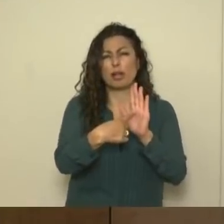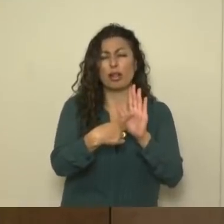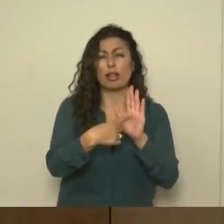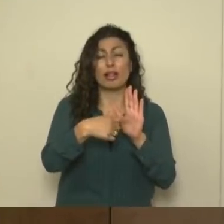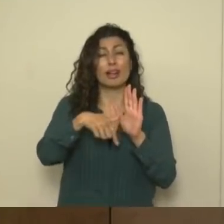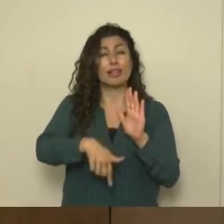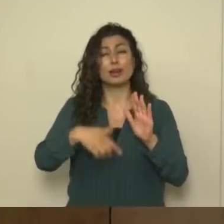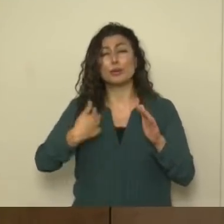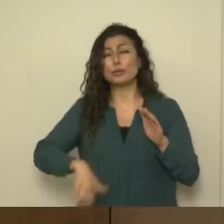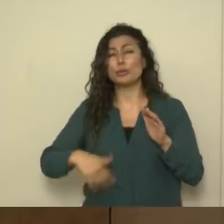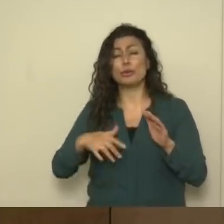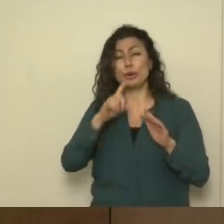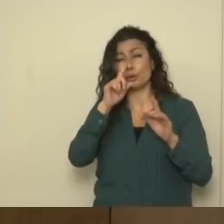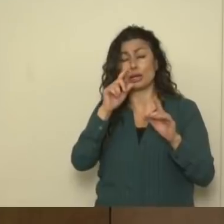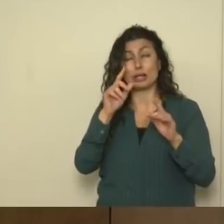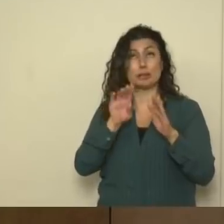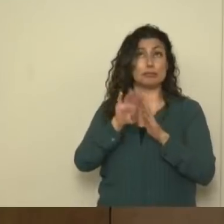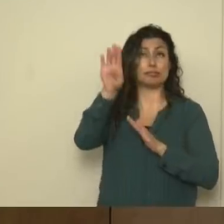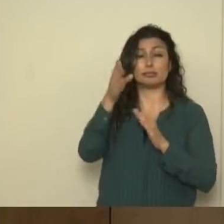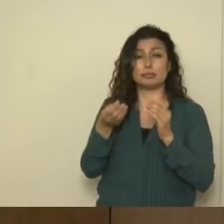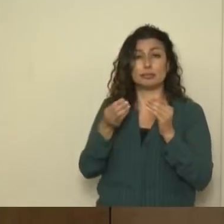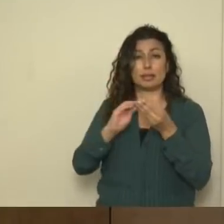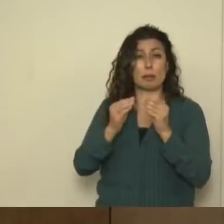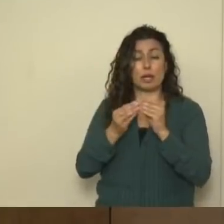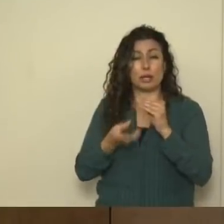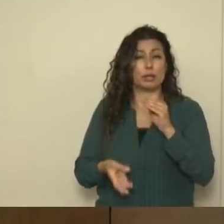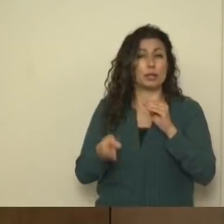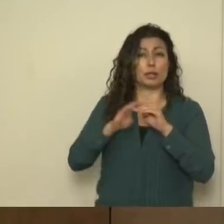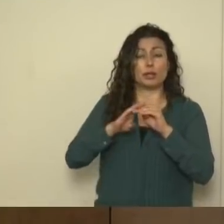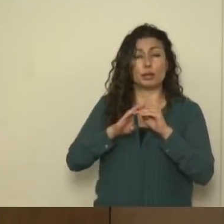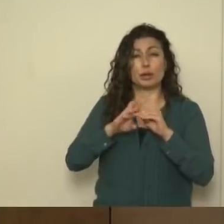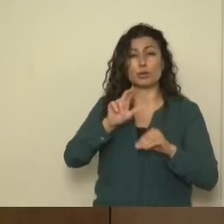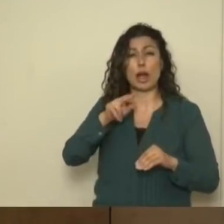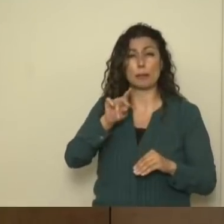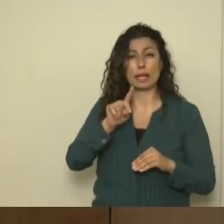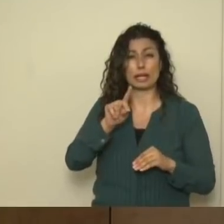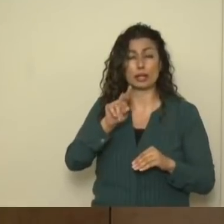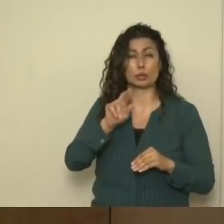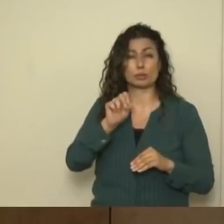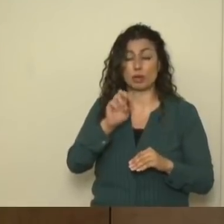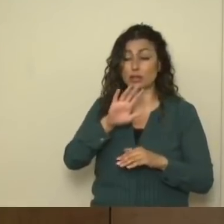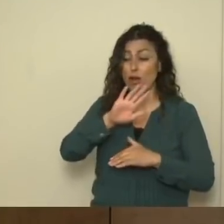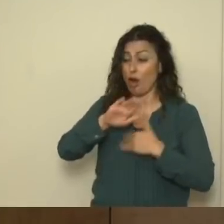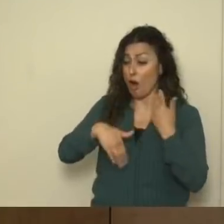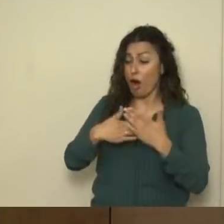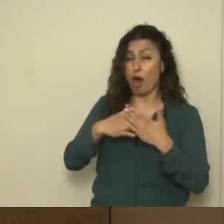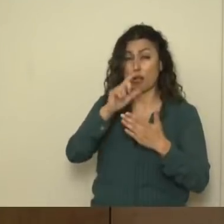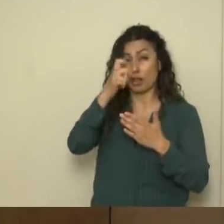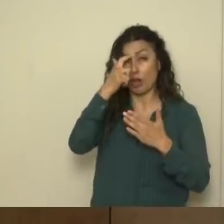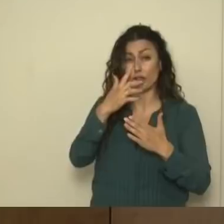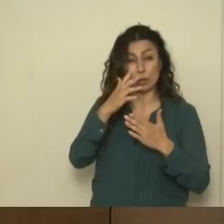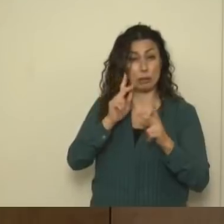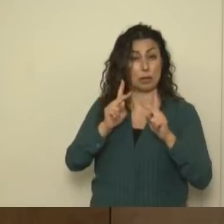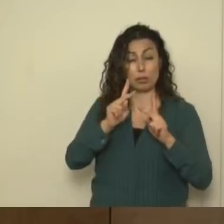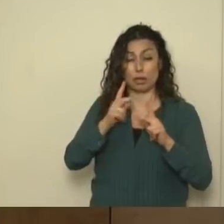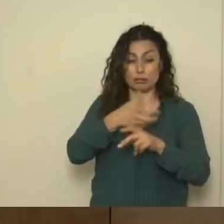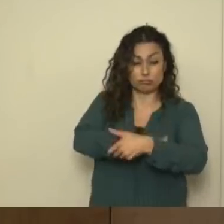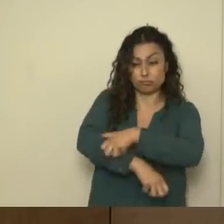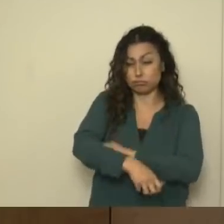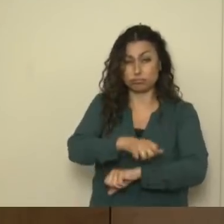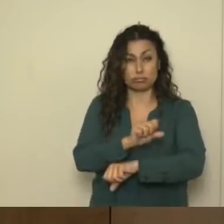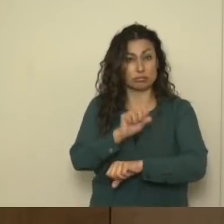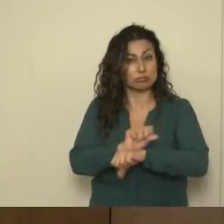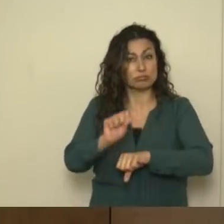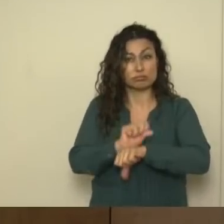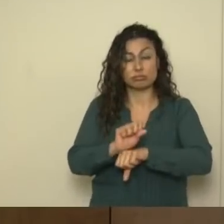this incredible uptick of rapid response, and that it is all hands on deck for state government who, we don't